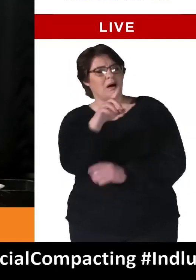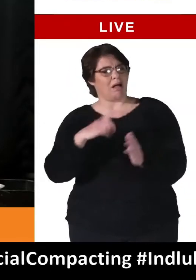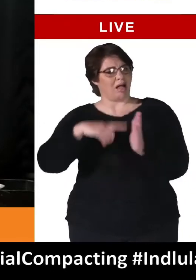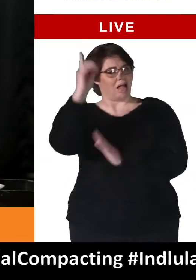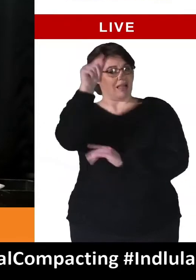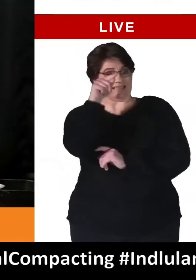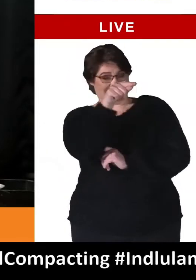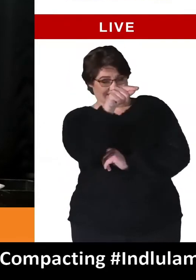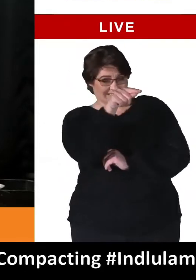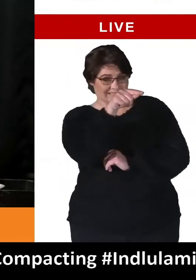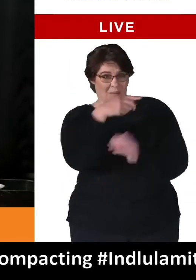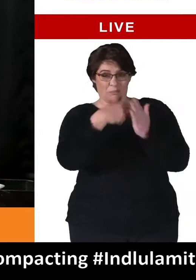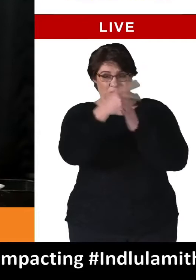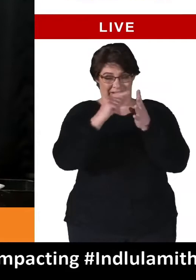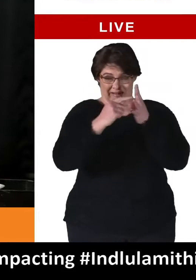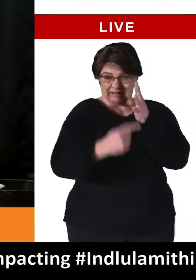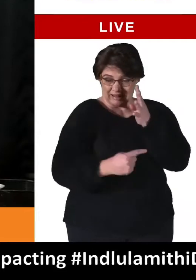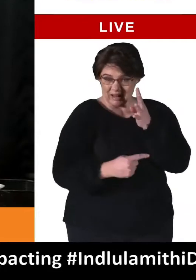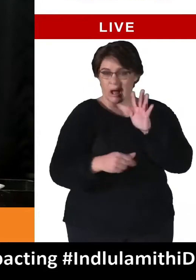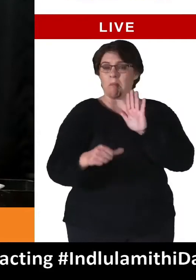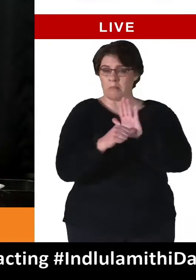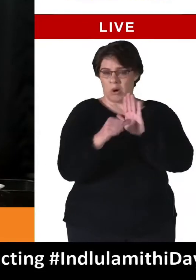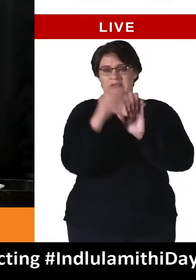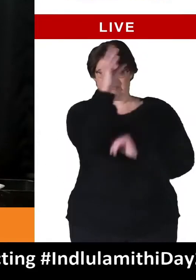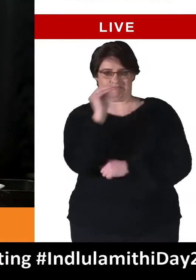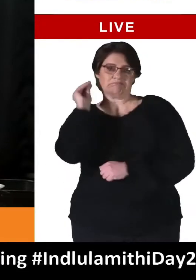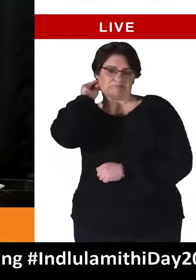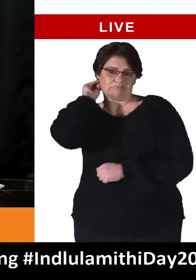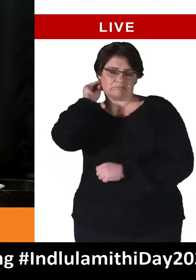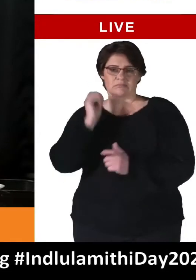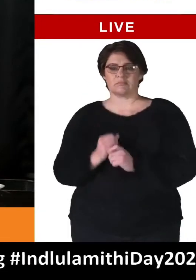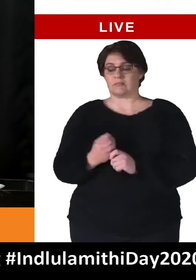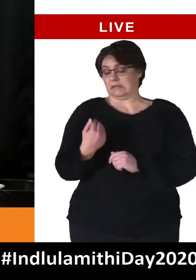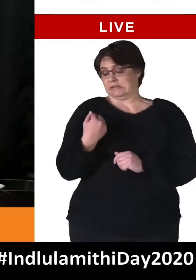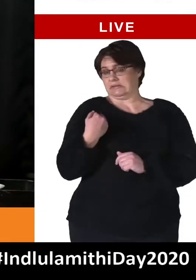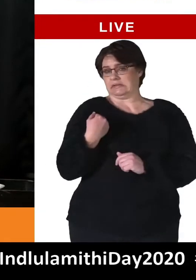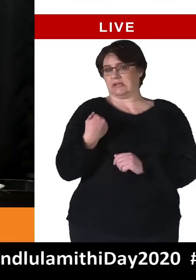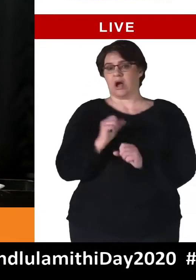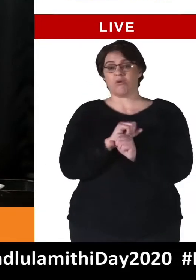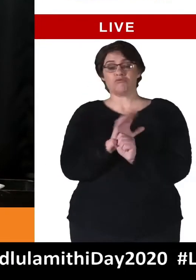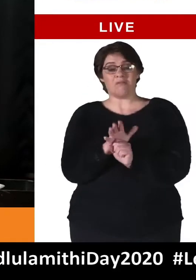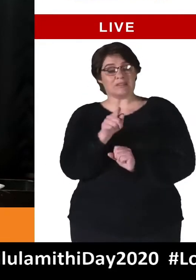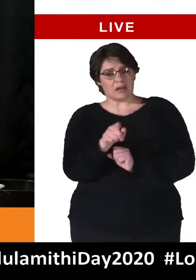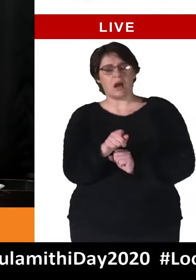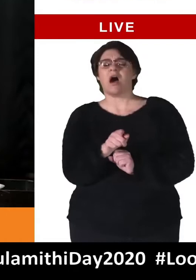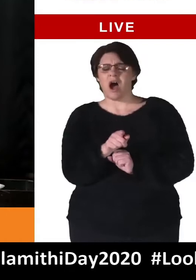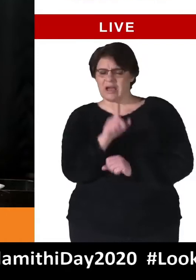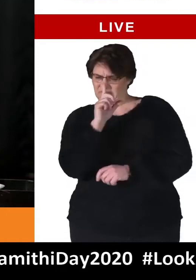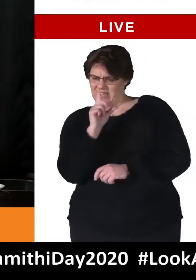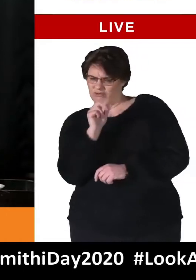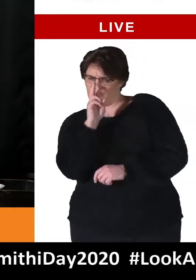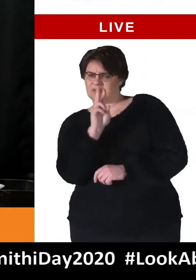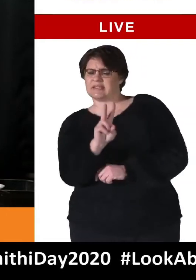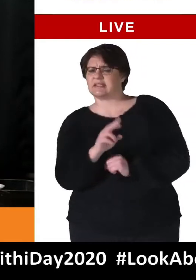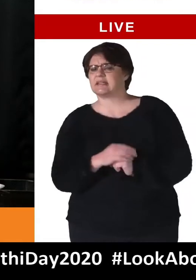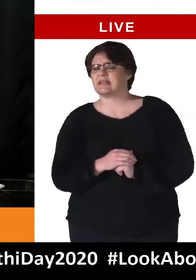to take note of those. Most recently, the COVID-19 crisis, it has been interesting to see how